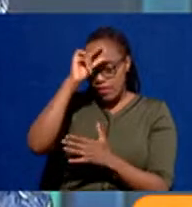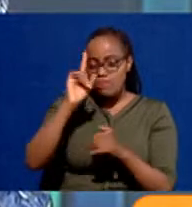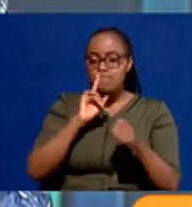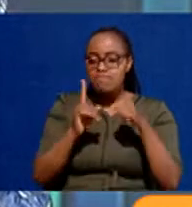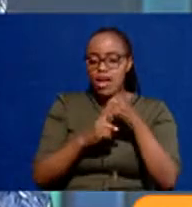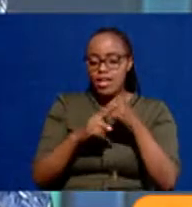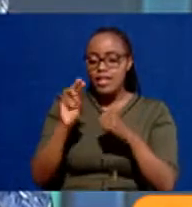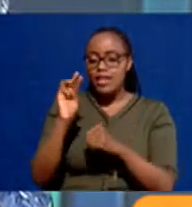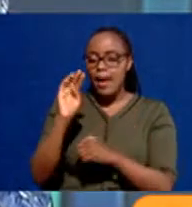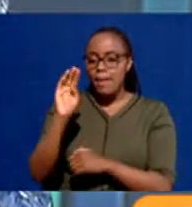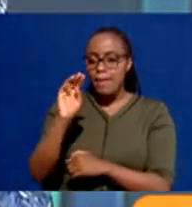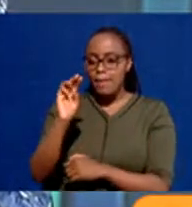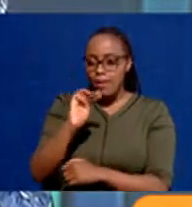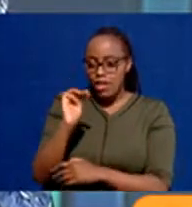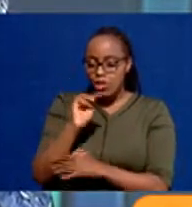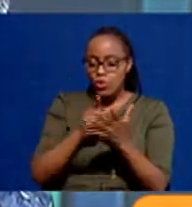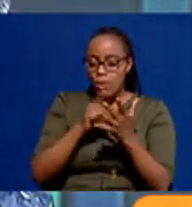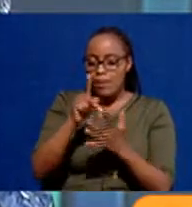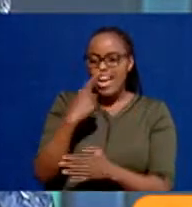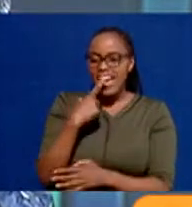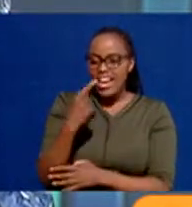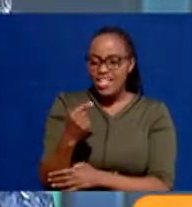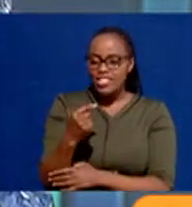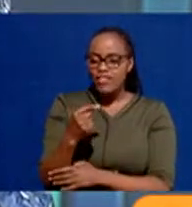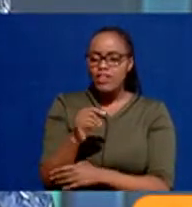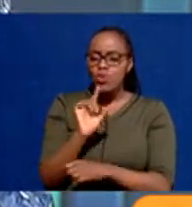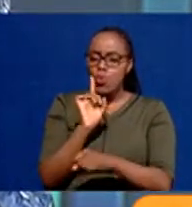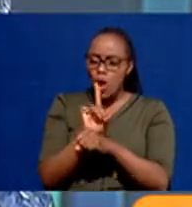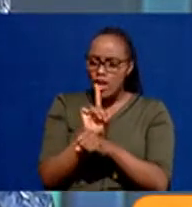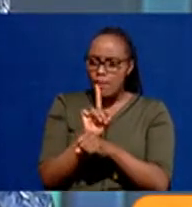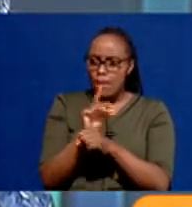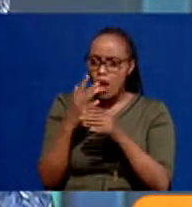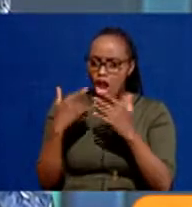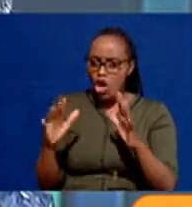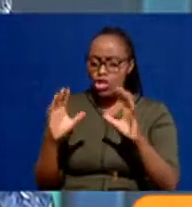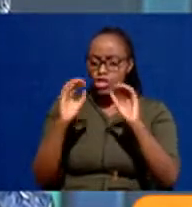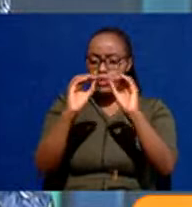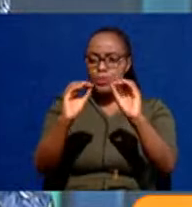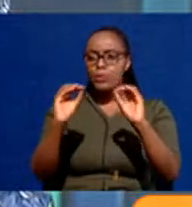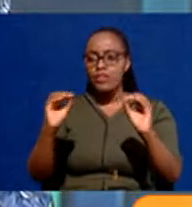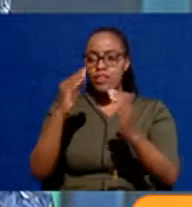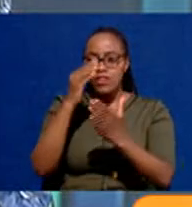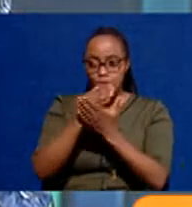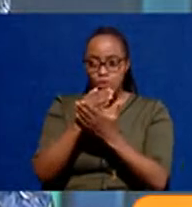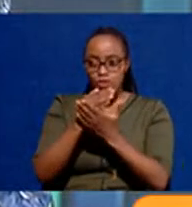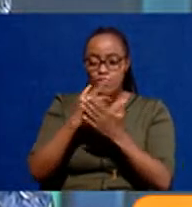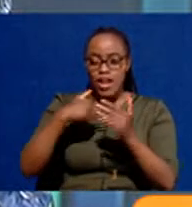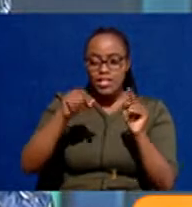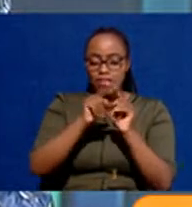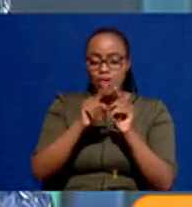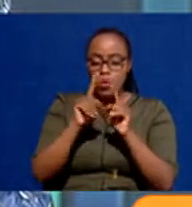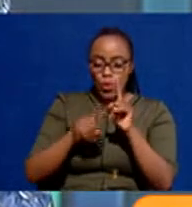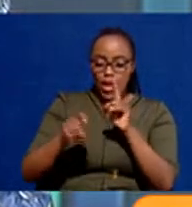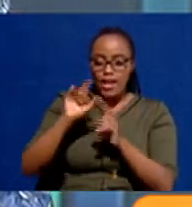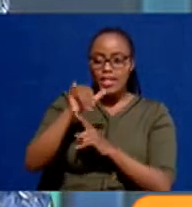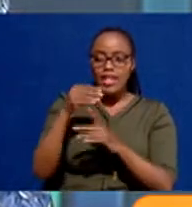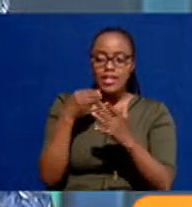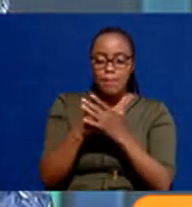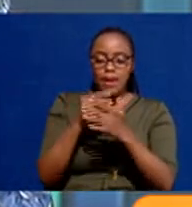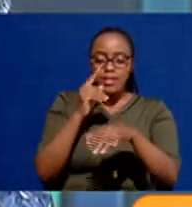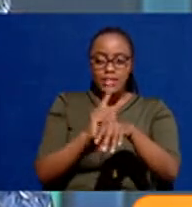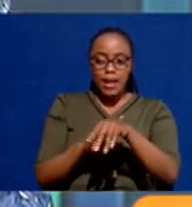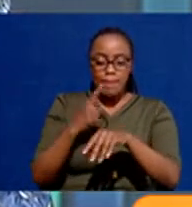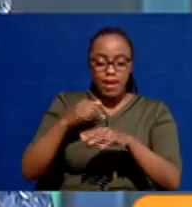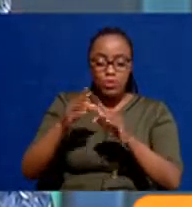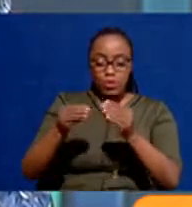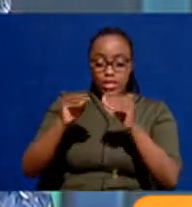shillings to buy rice, and not a cent got lost. In fact, we tripled that amount. By the time we